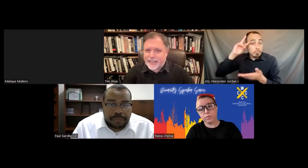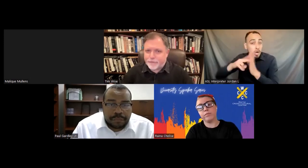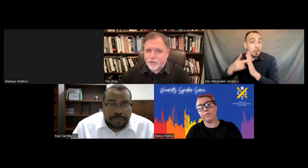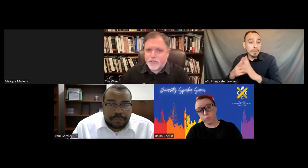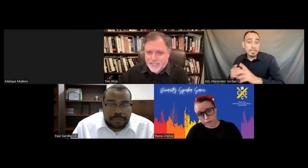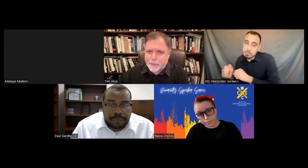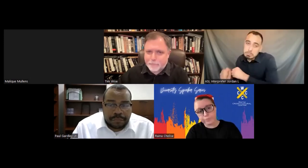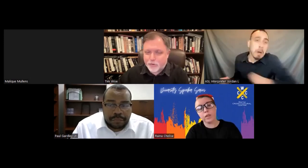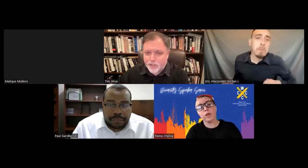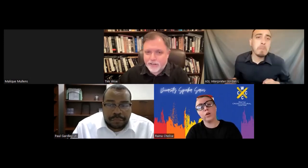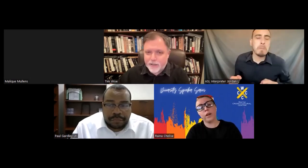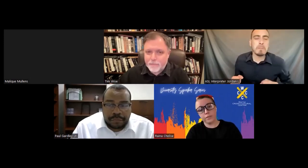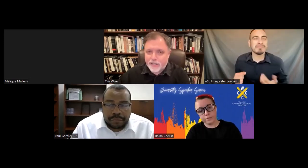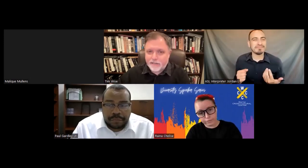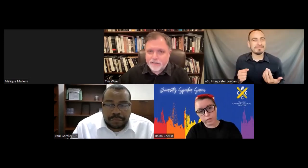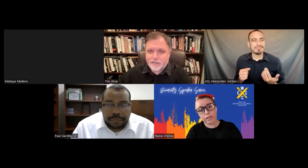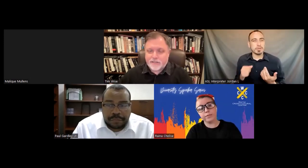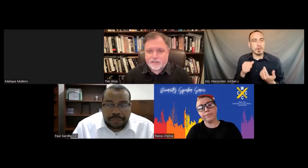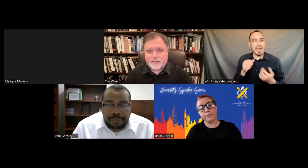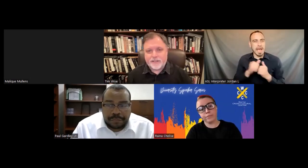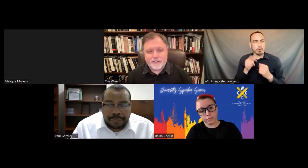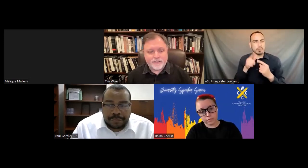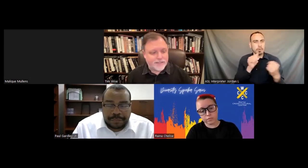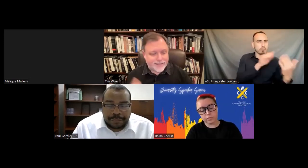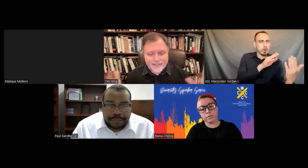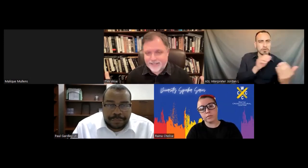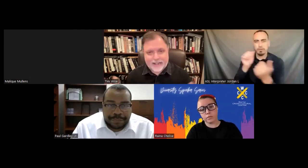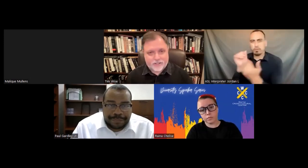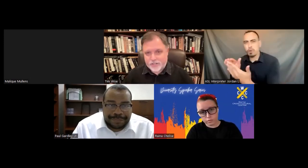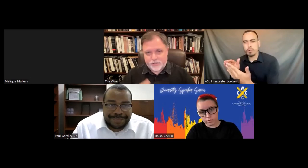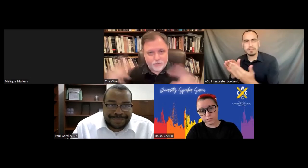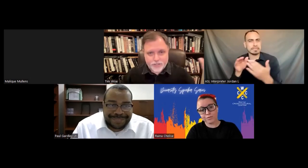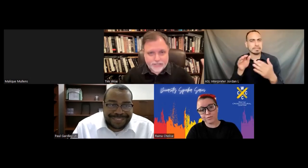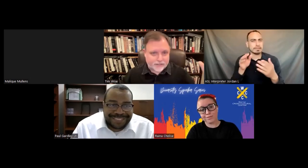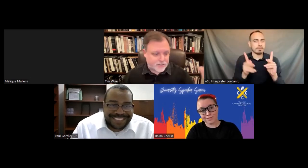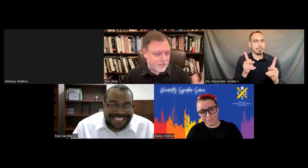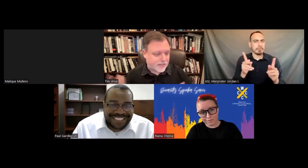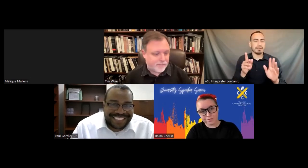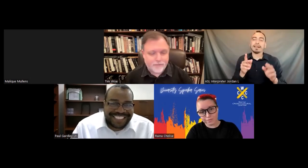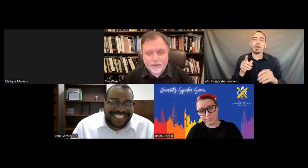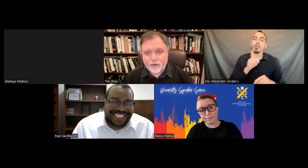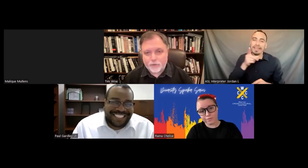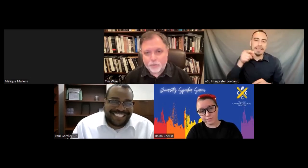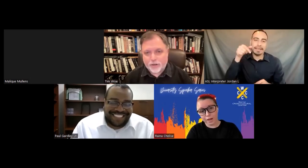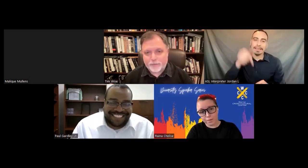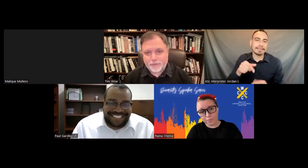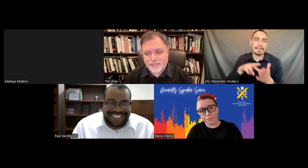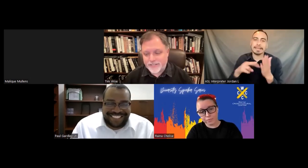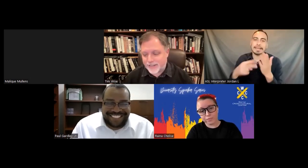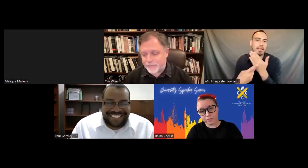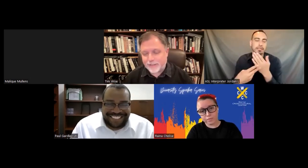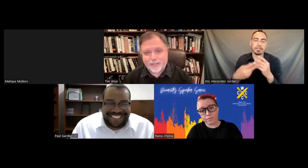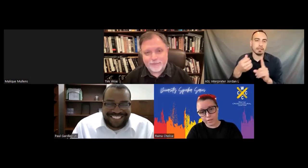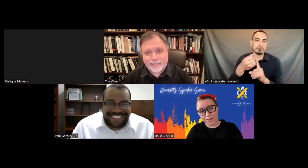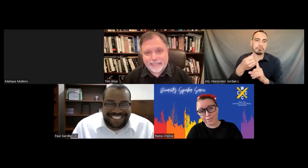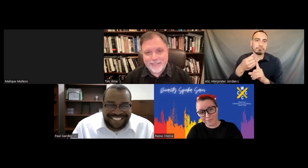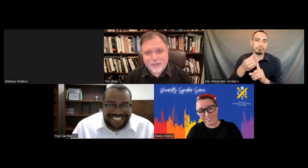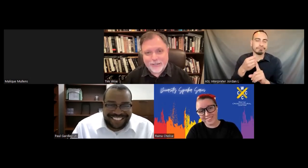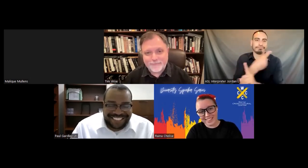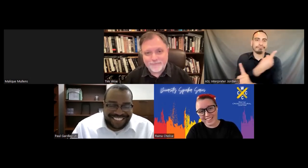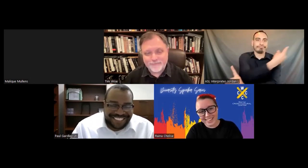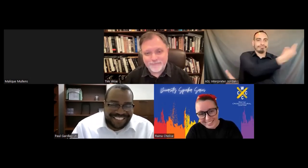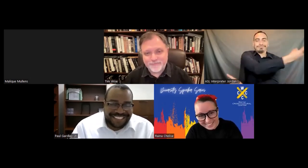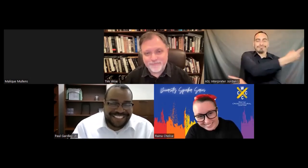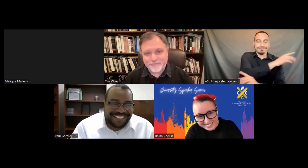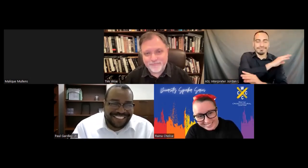the inadvertent stepper. You know what I mean? To take this analogy to ridiculous and overwrought places. And I'm now done with that.